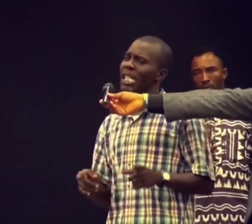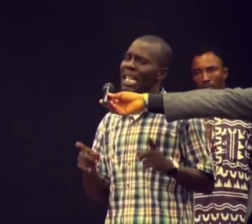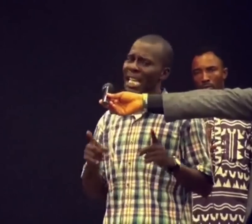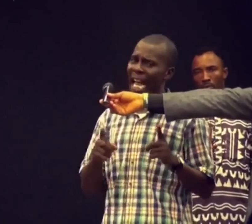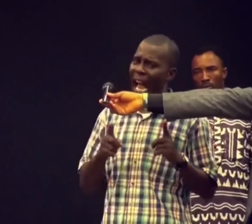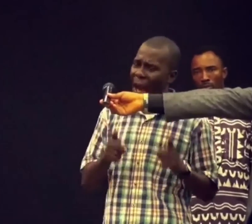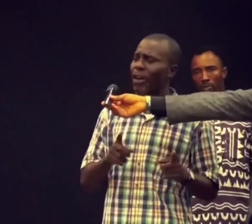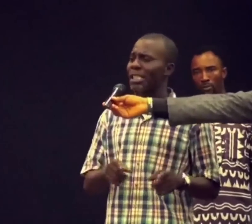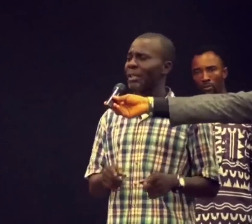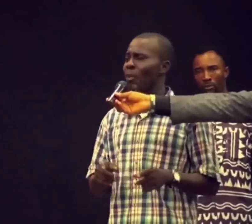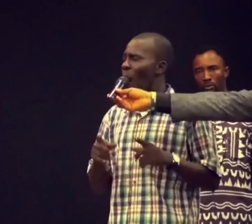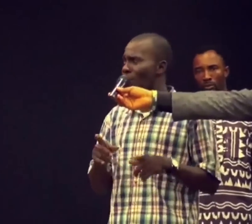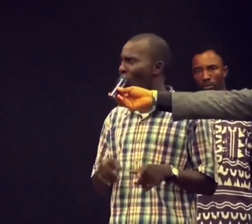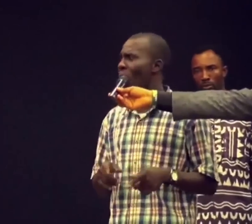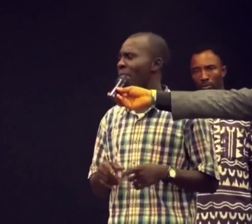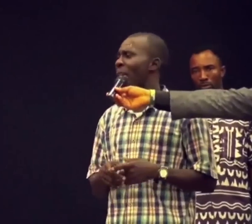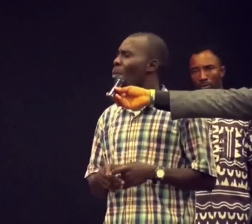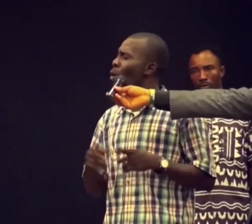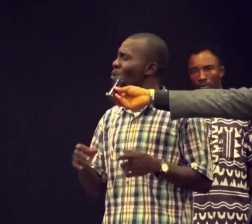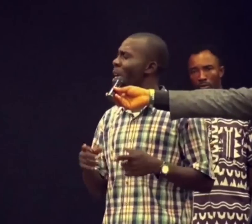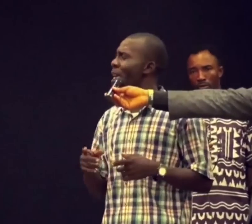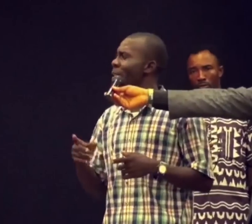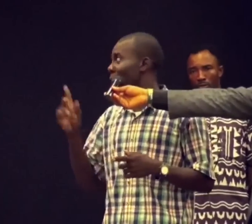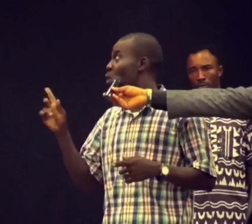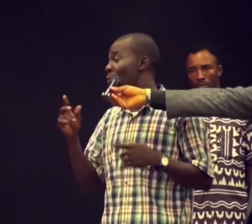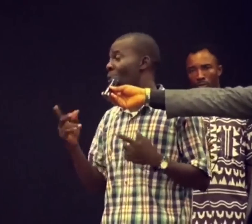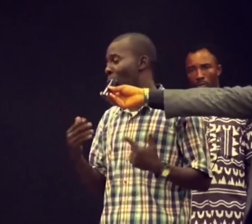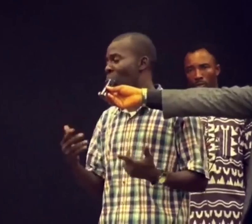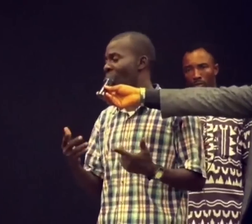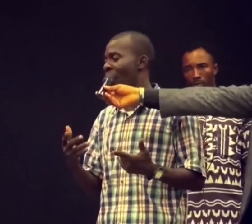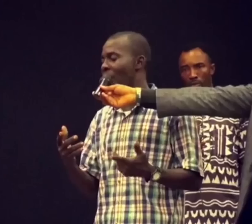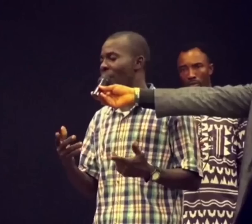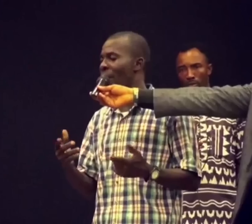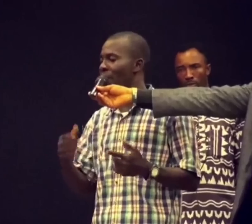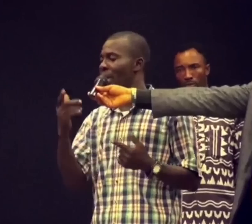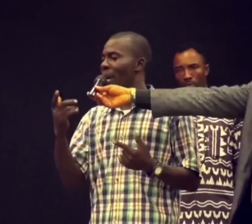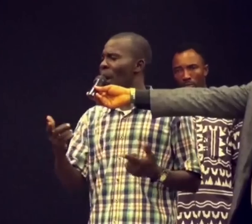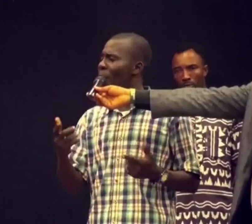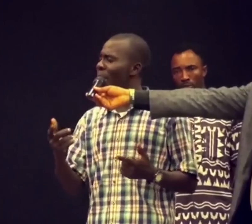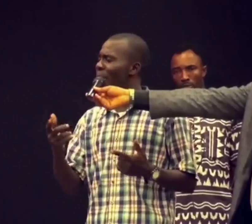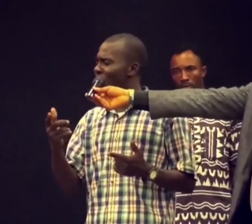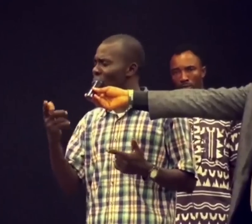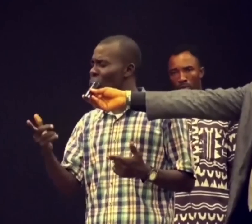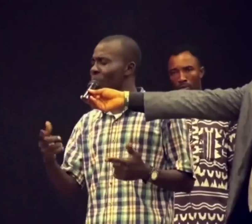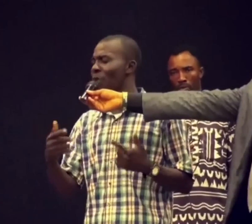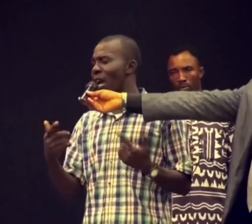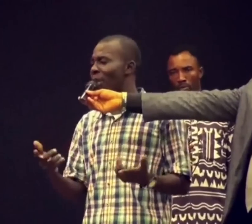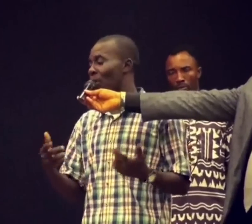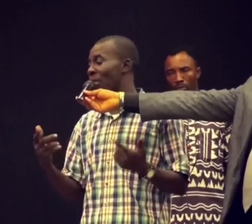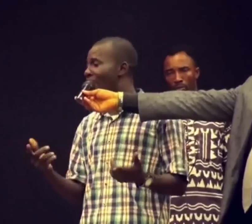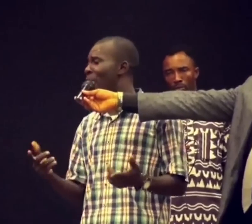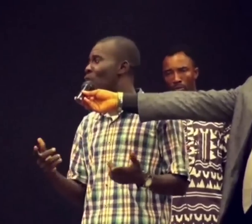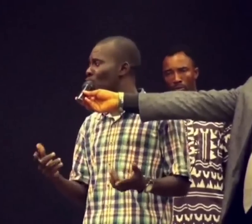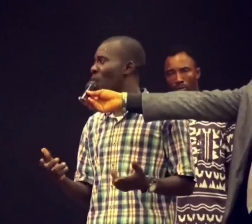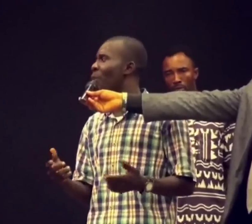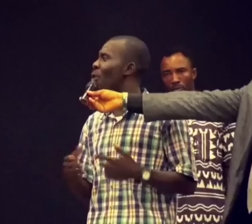ni aro yi mo wa nu awe mo wo pe 12 mo ma yun awe fara mi mo wo pe igba to ti 12 mo fe break o ku